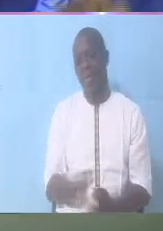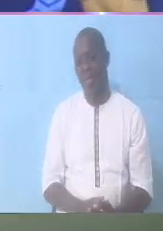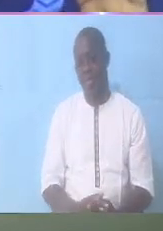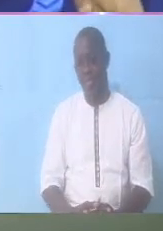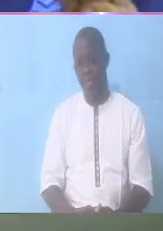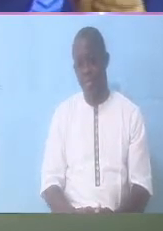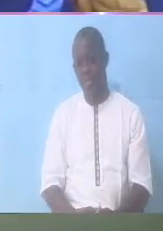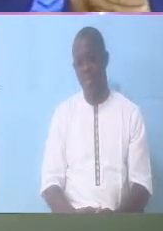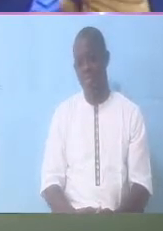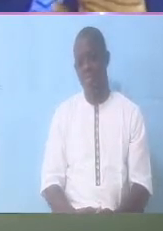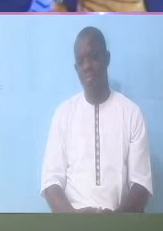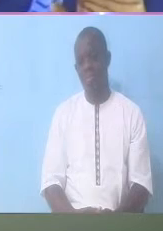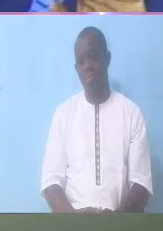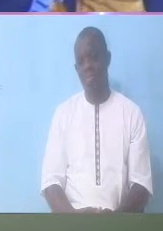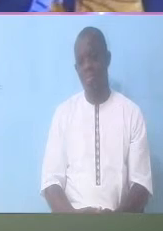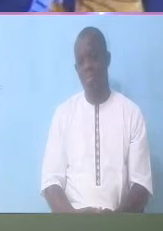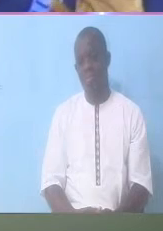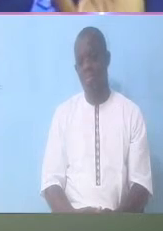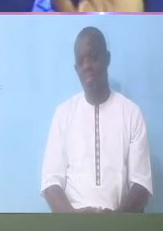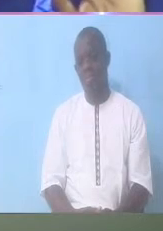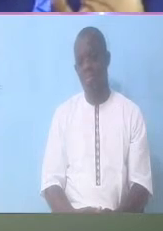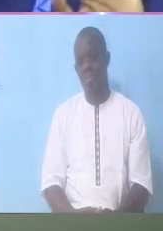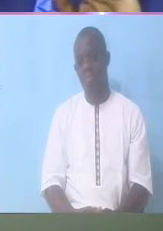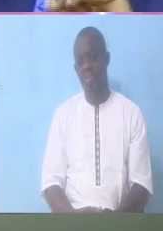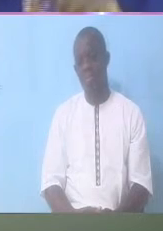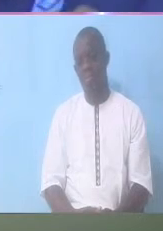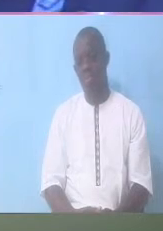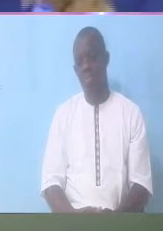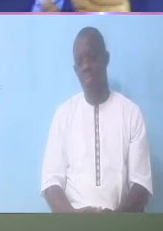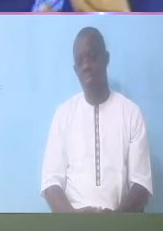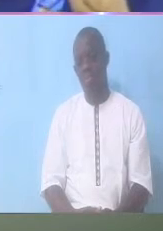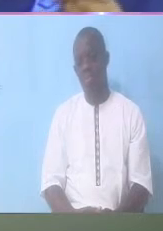because she started saying the solo call.